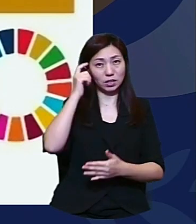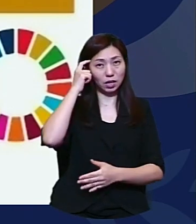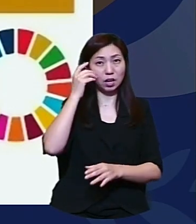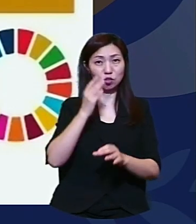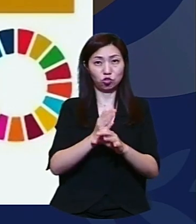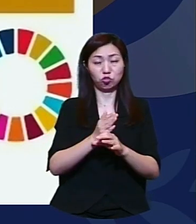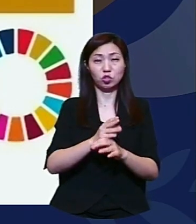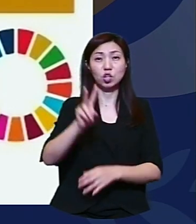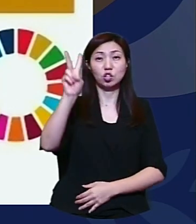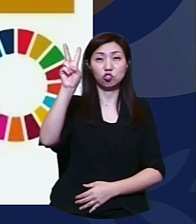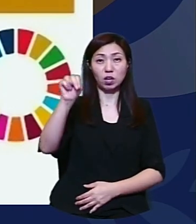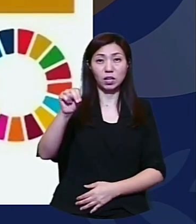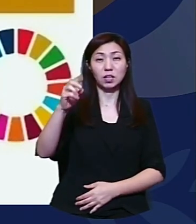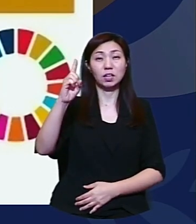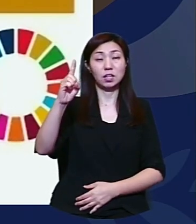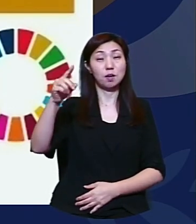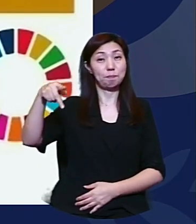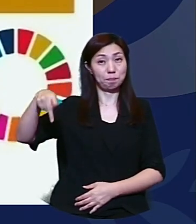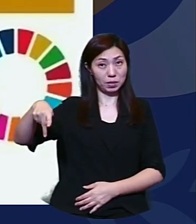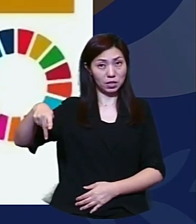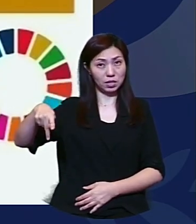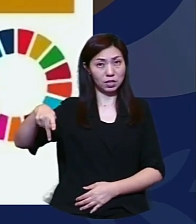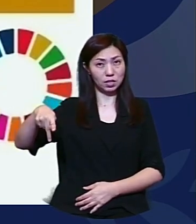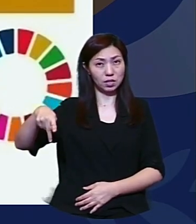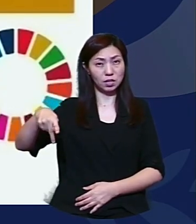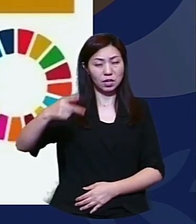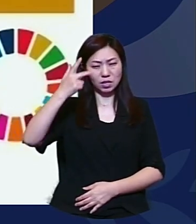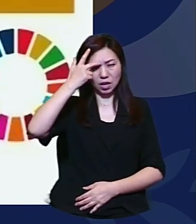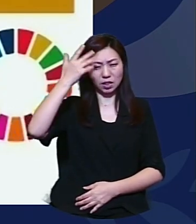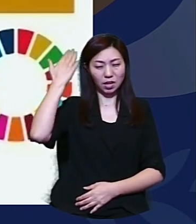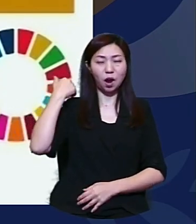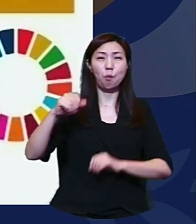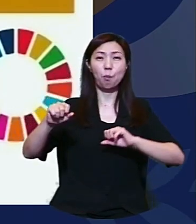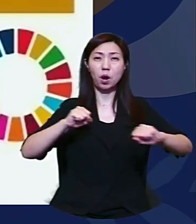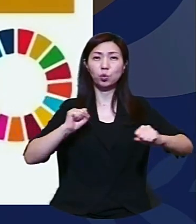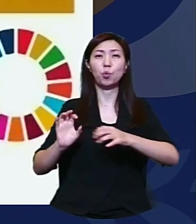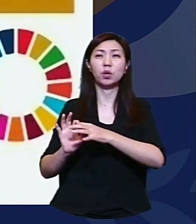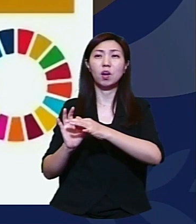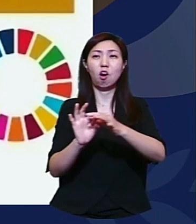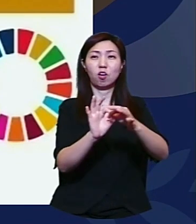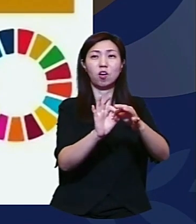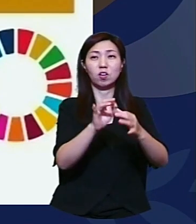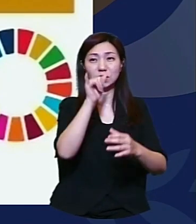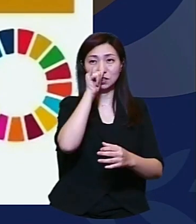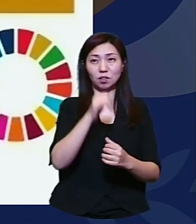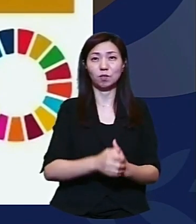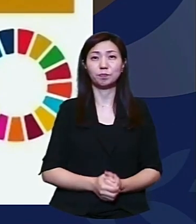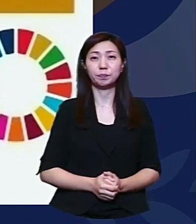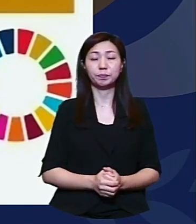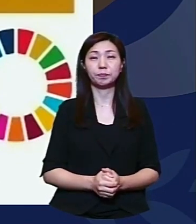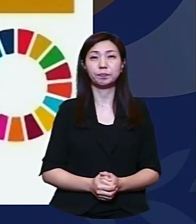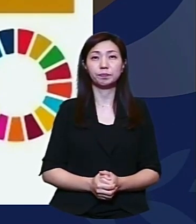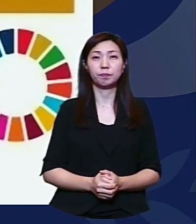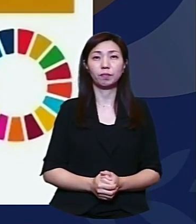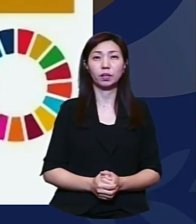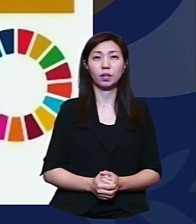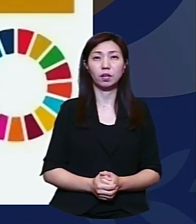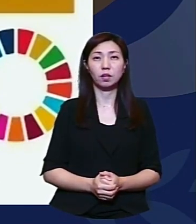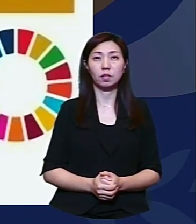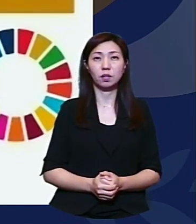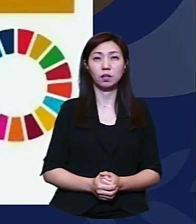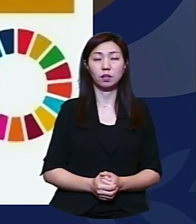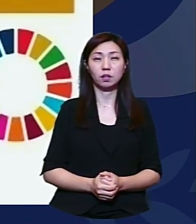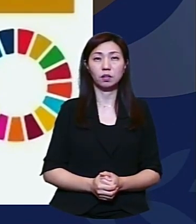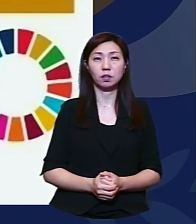we kind of combined our offerings in an attempt to help countries on the ground, help the UN resident coordinators